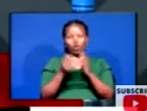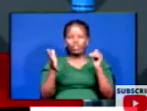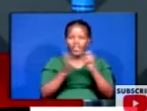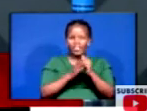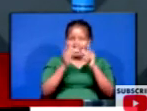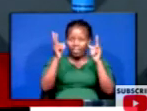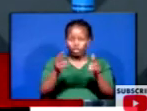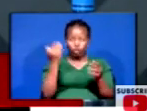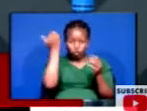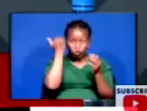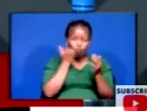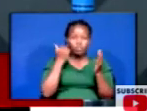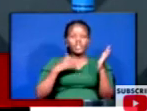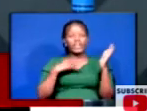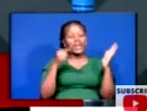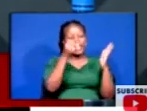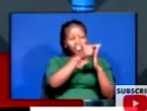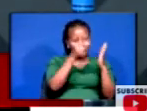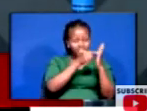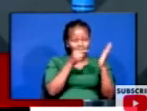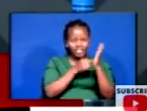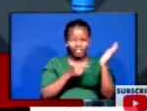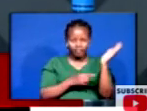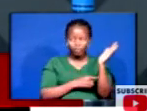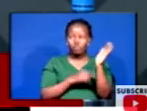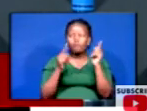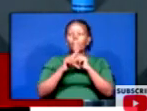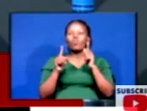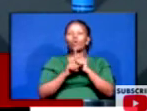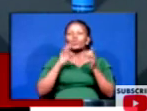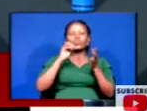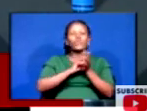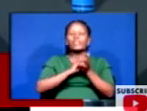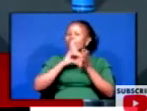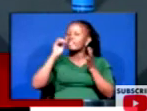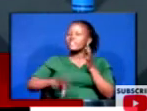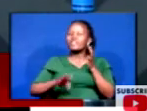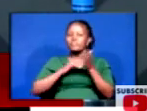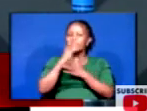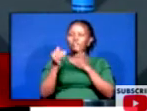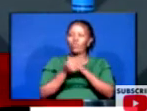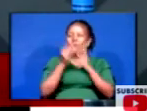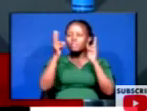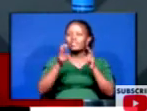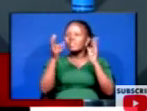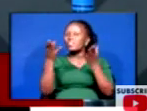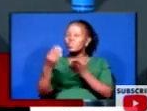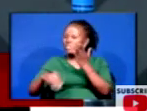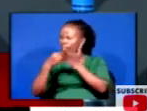actually did not, or rather dismissed every of the issue. It did not uphold any of the